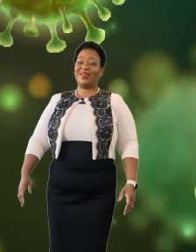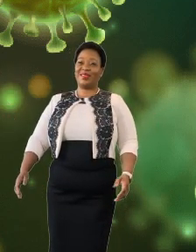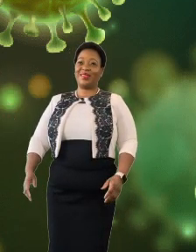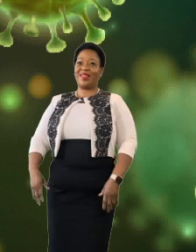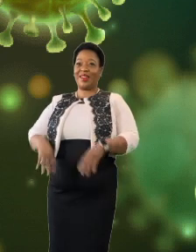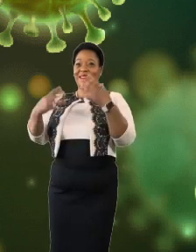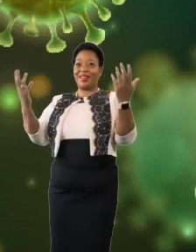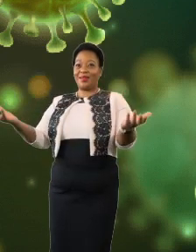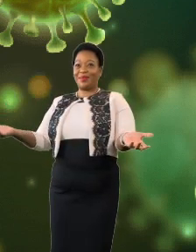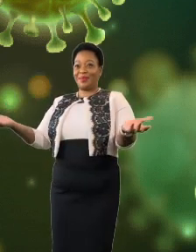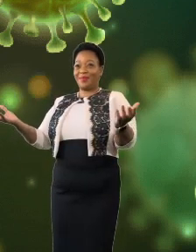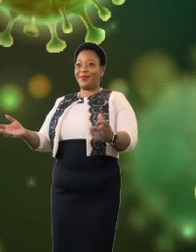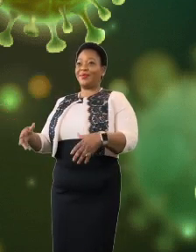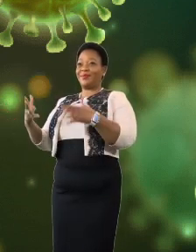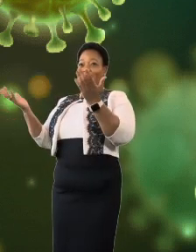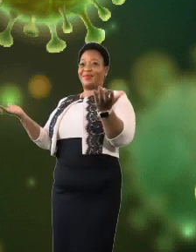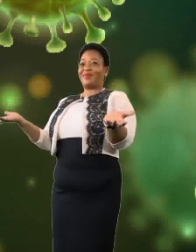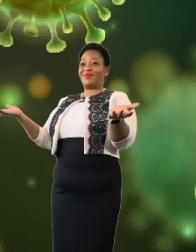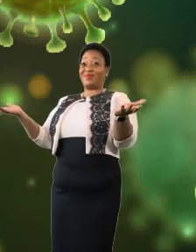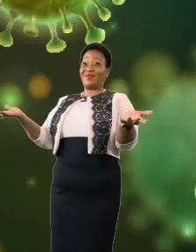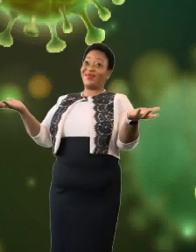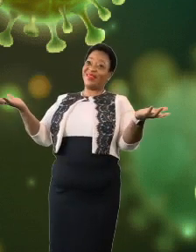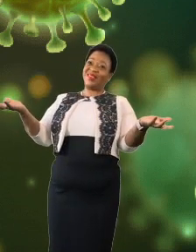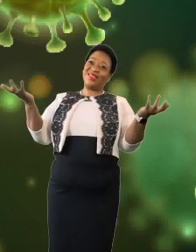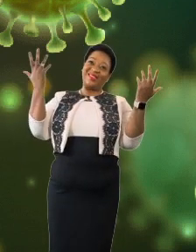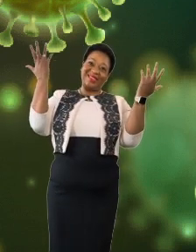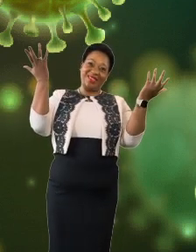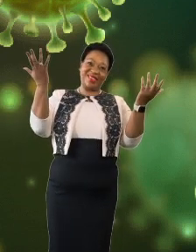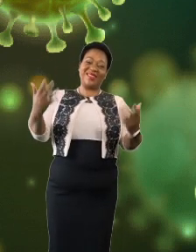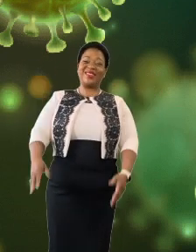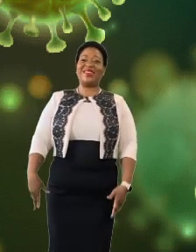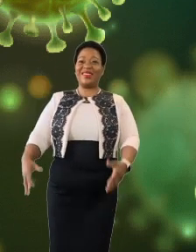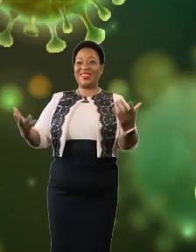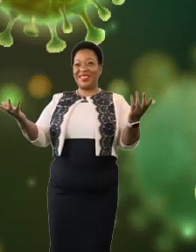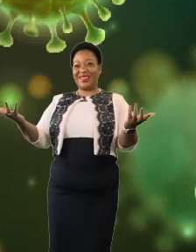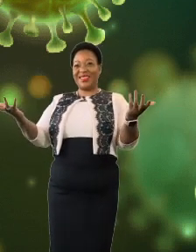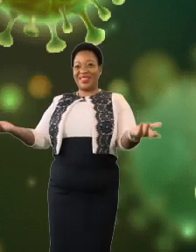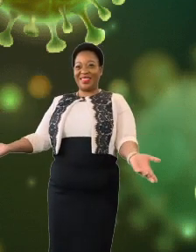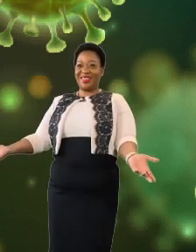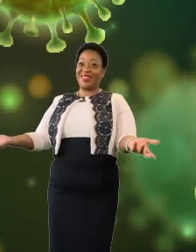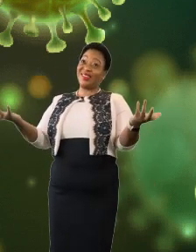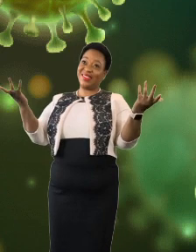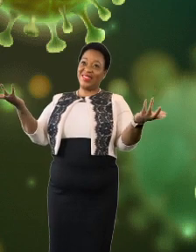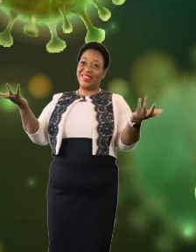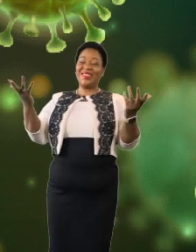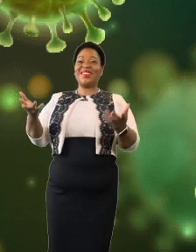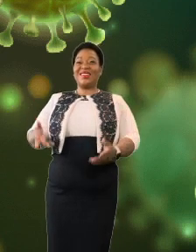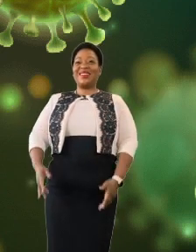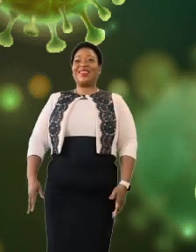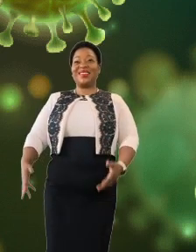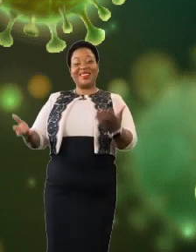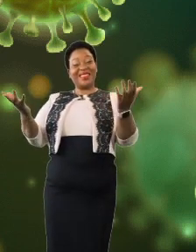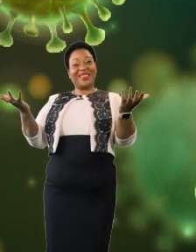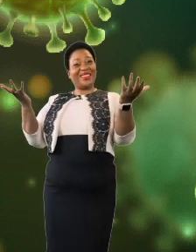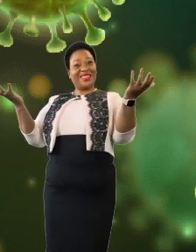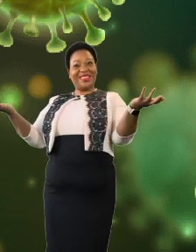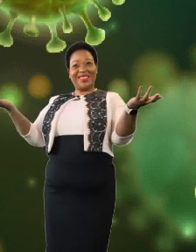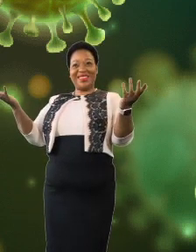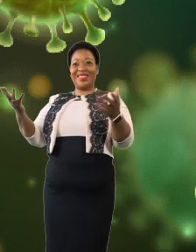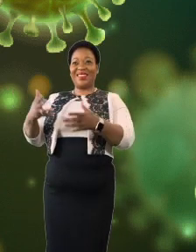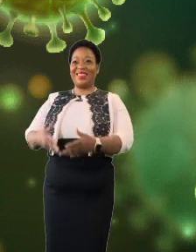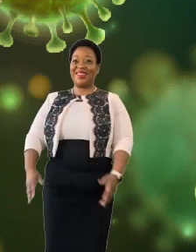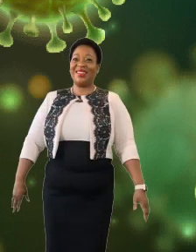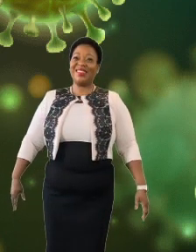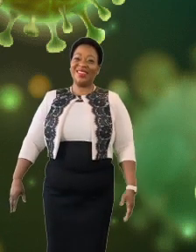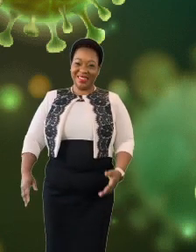and representatives from other statutory bodies as and when required, depending on the nature of the project. I think the important